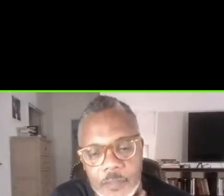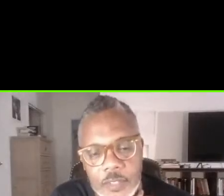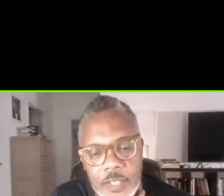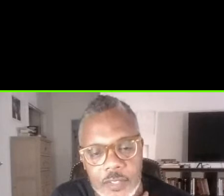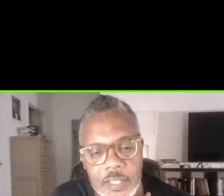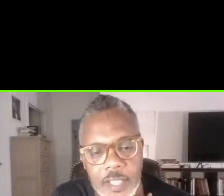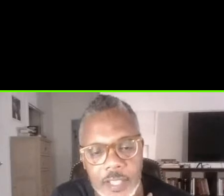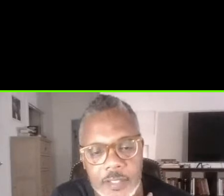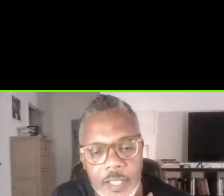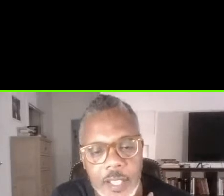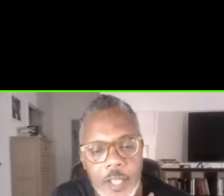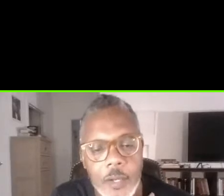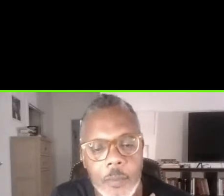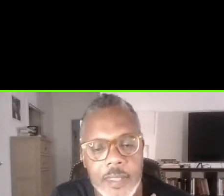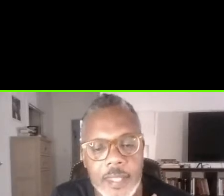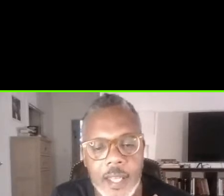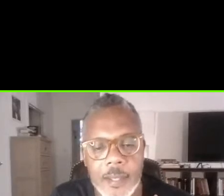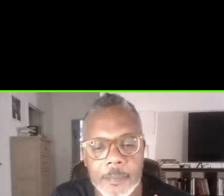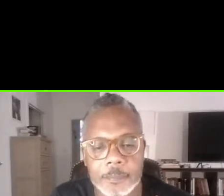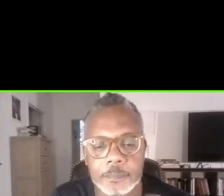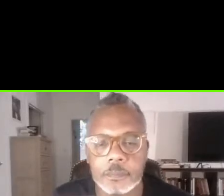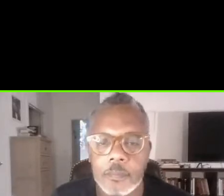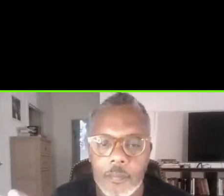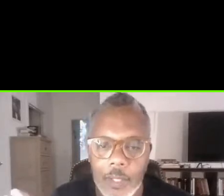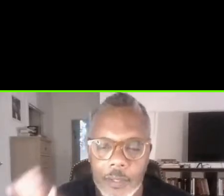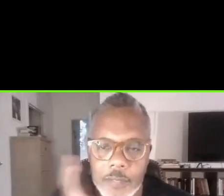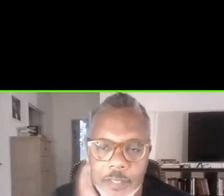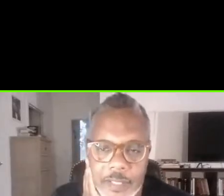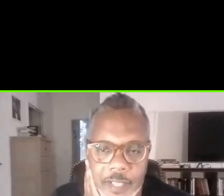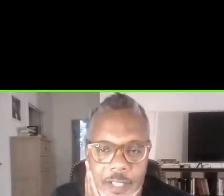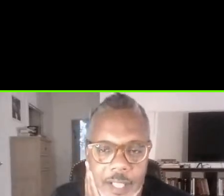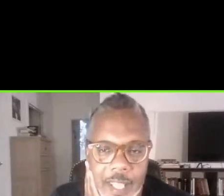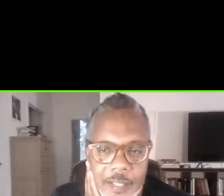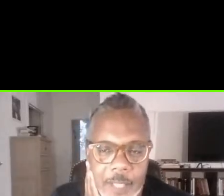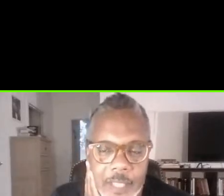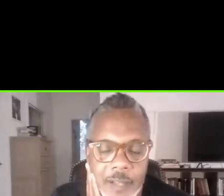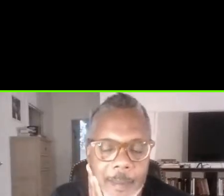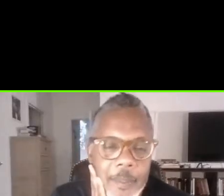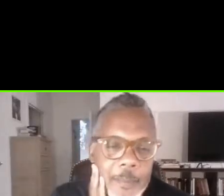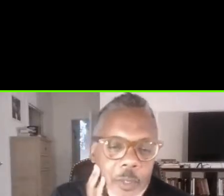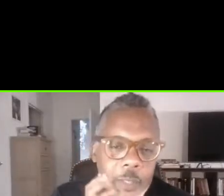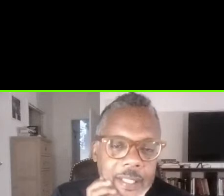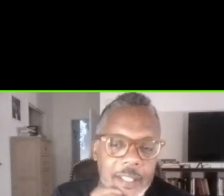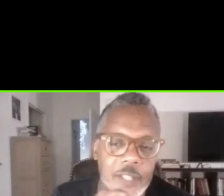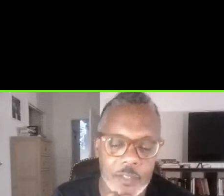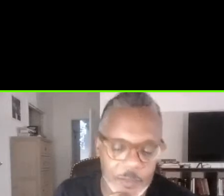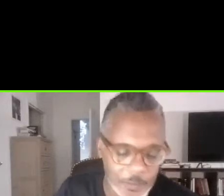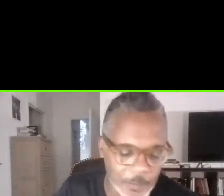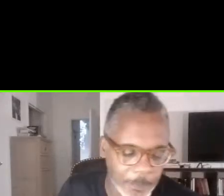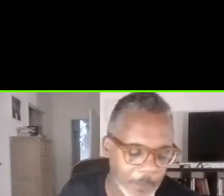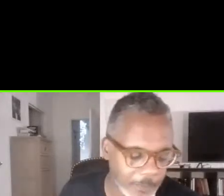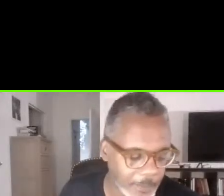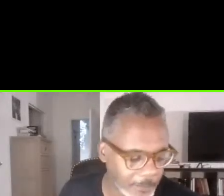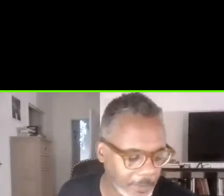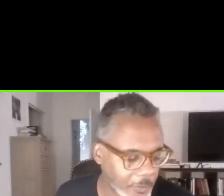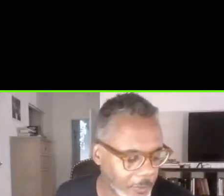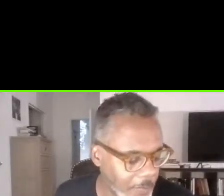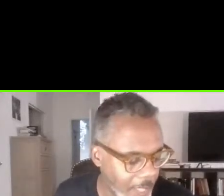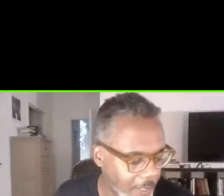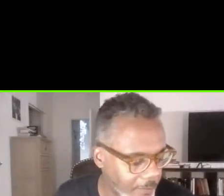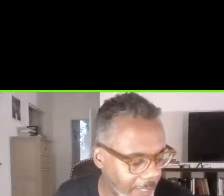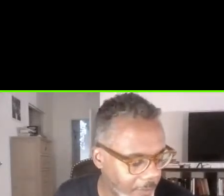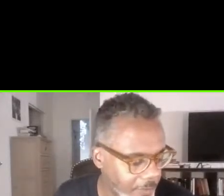have this conversation tonight with Reva Lehrer and Molly Crabapple. Let me quickly introduce both of them. They're